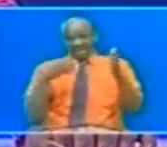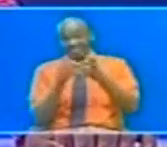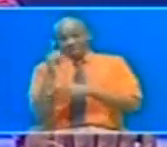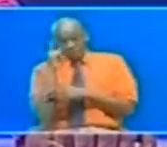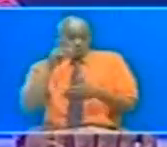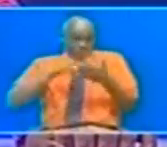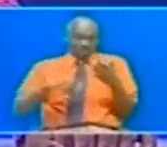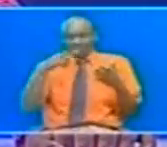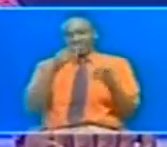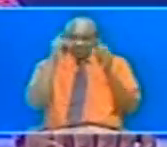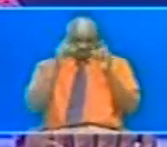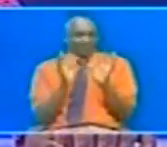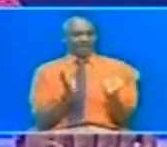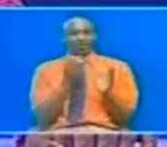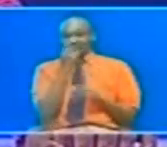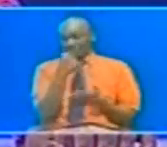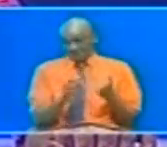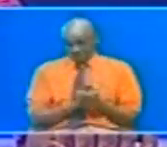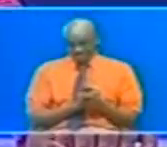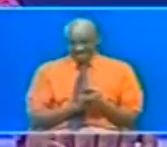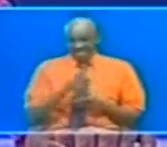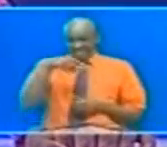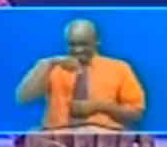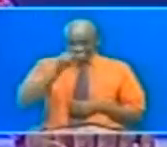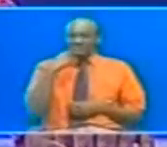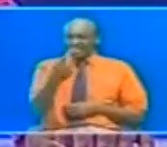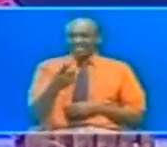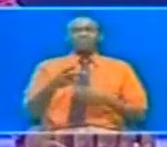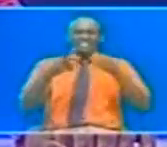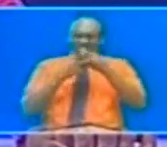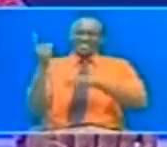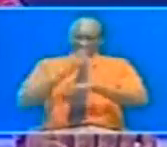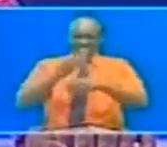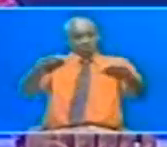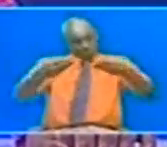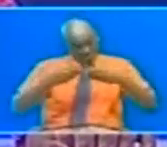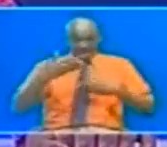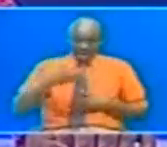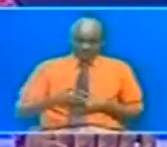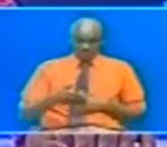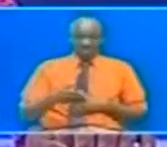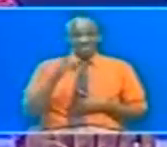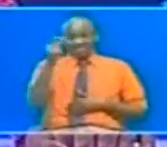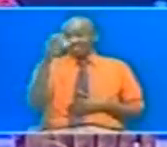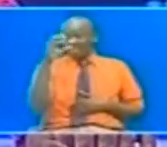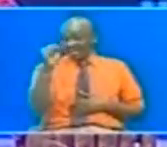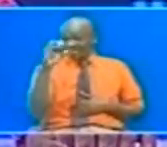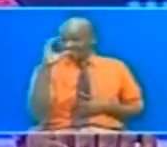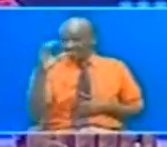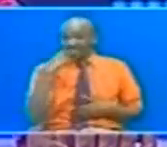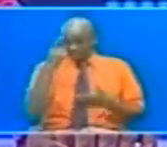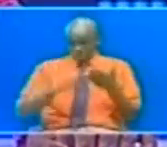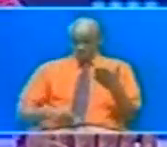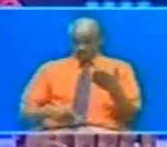has, however, given the two teachers' unions 7 days to present their case before him. The Teachers' Service Commission had earlier this